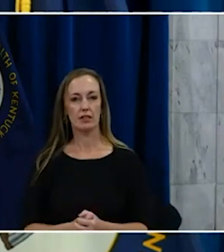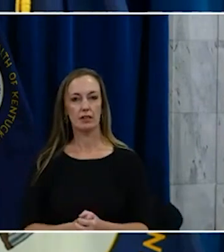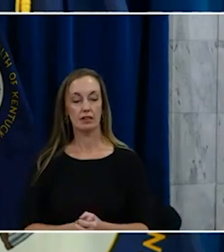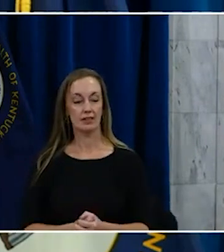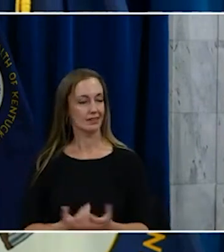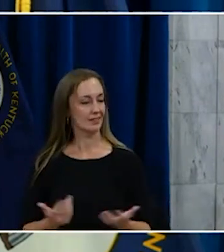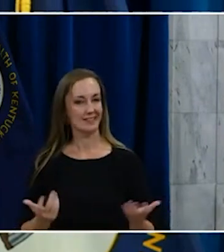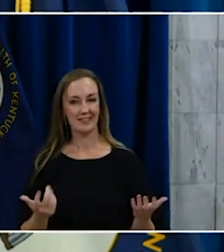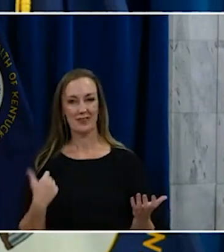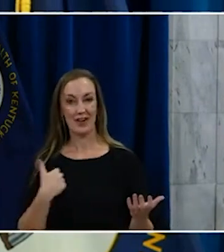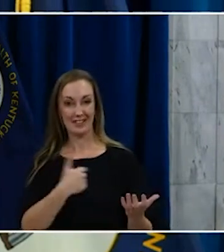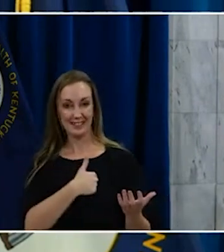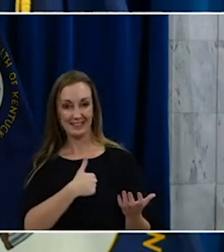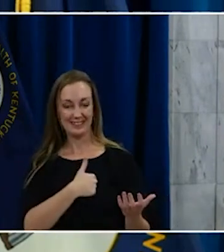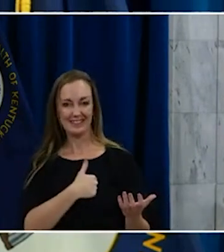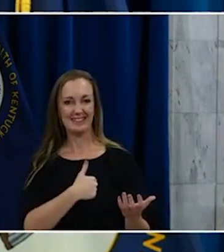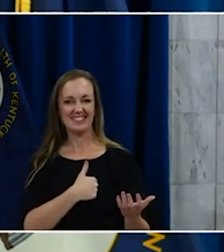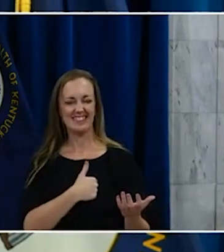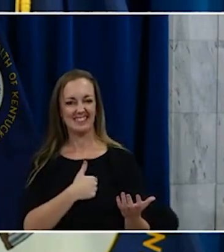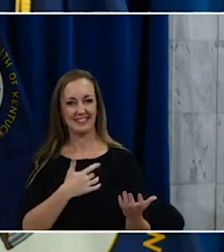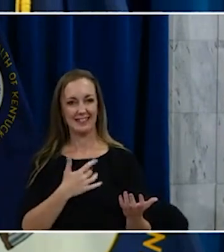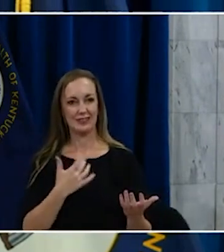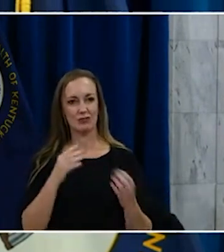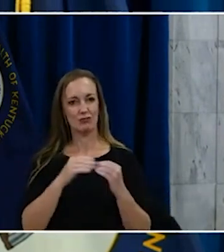for us, it's more about